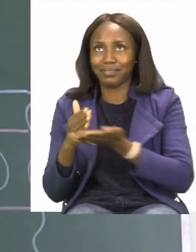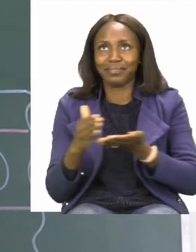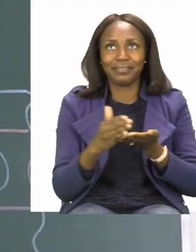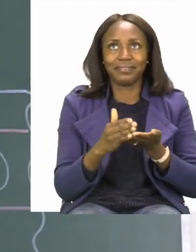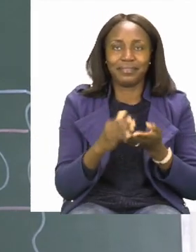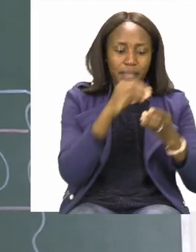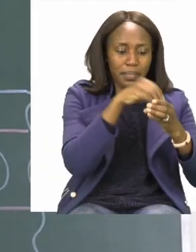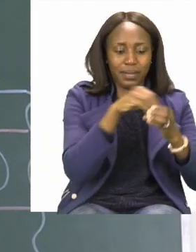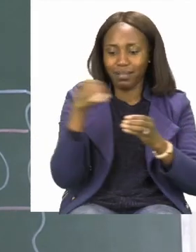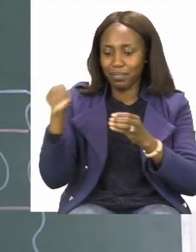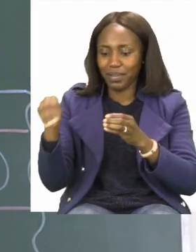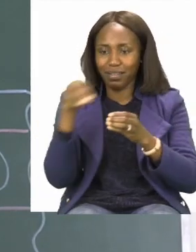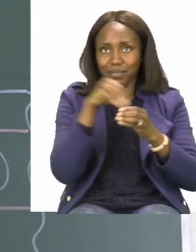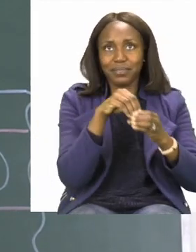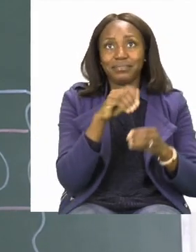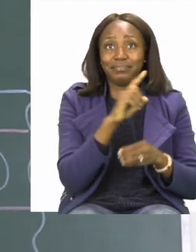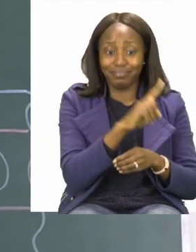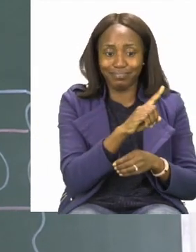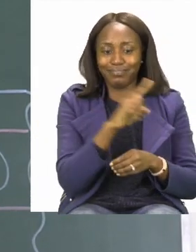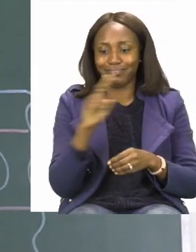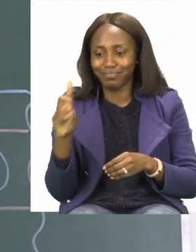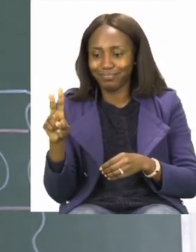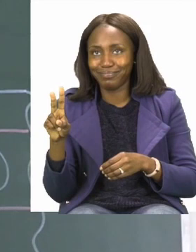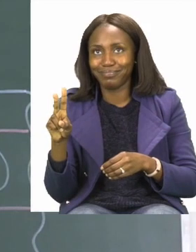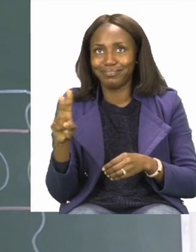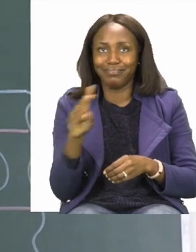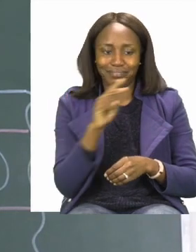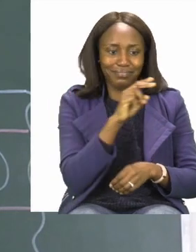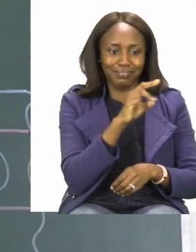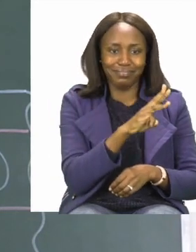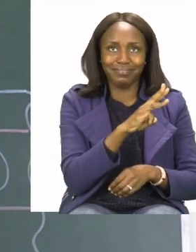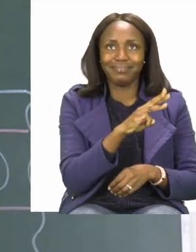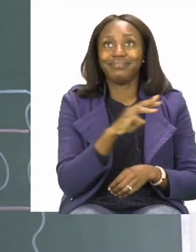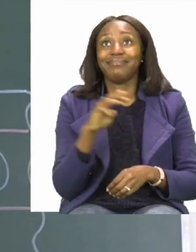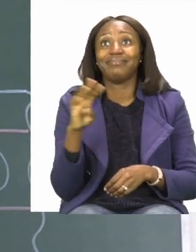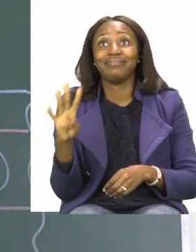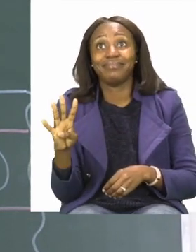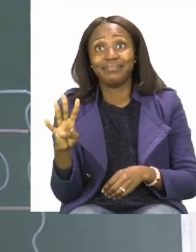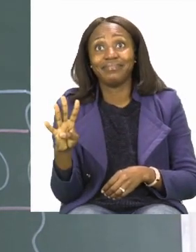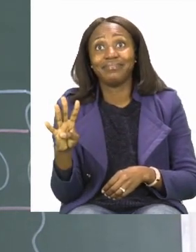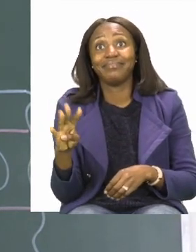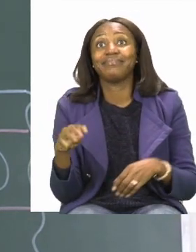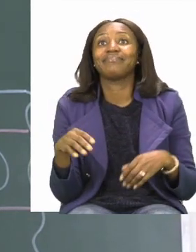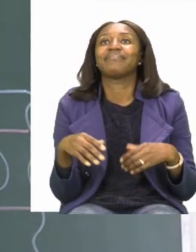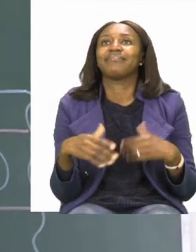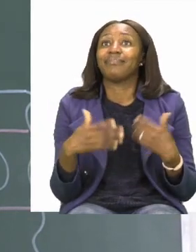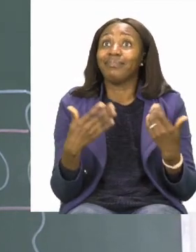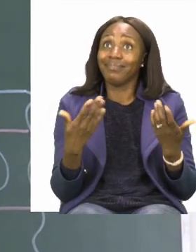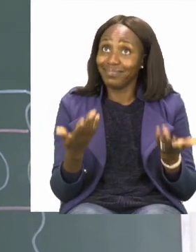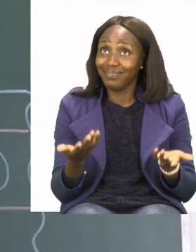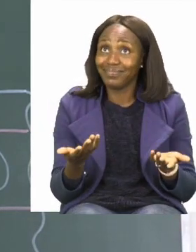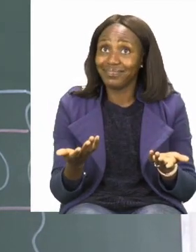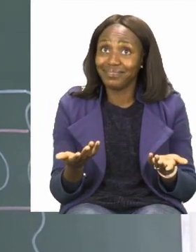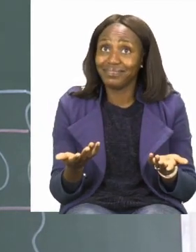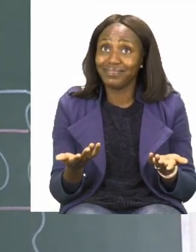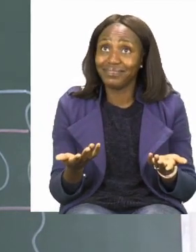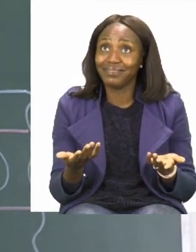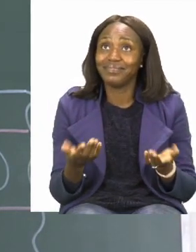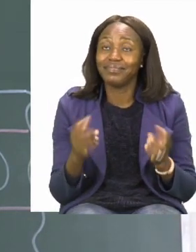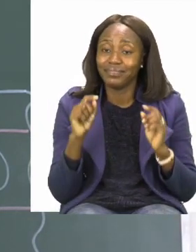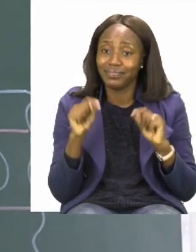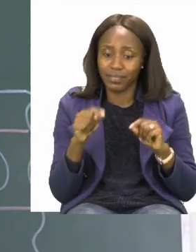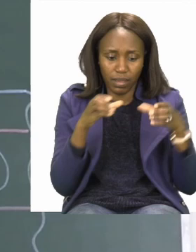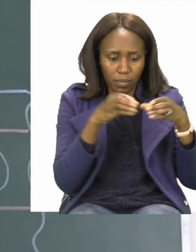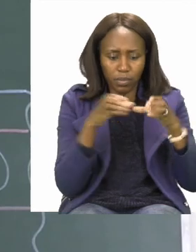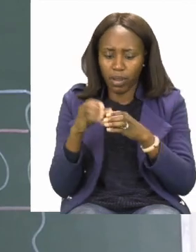equally. 1, 2, 3, 4. And we count what is in